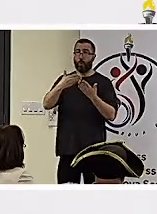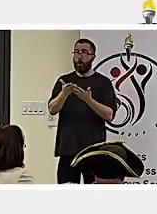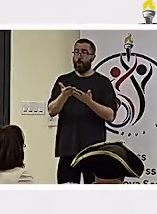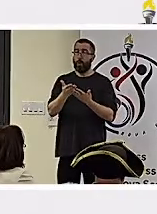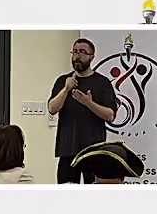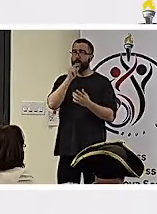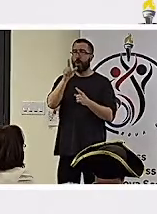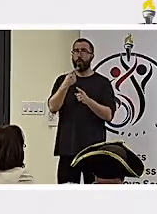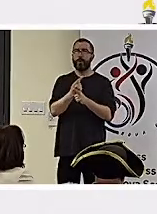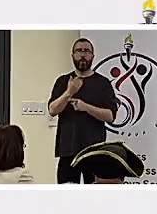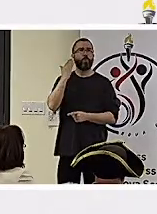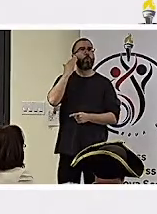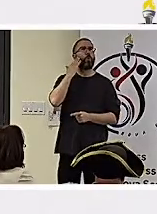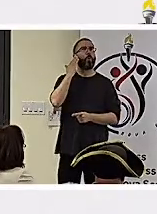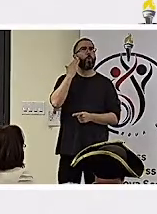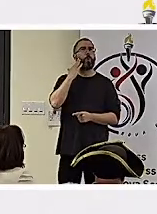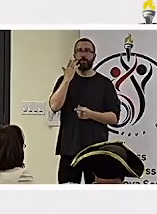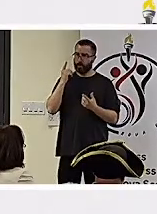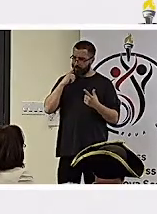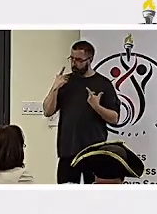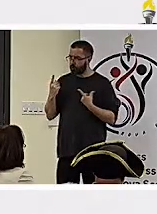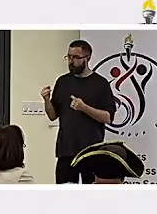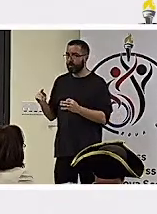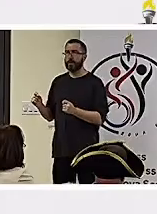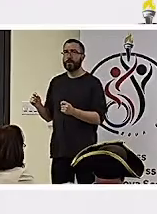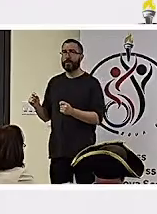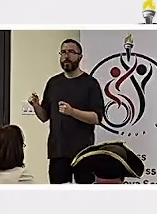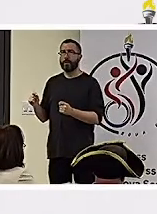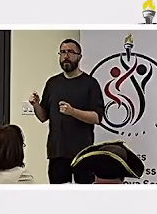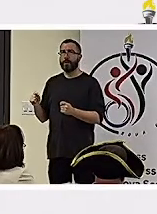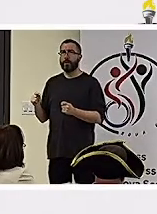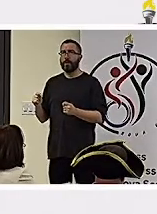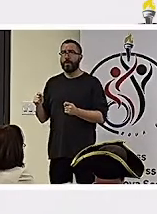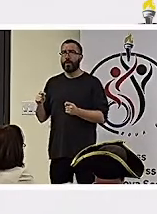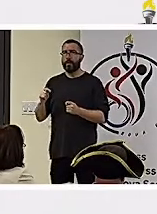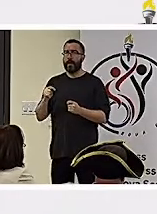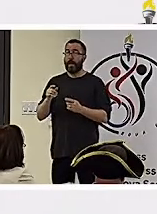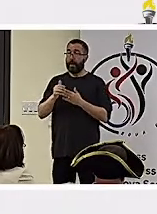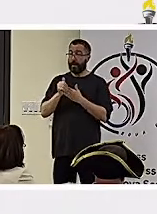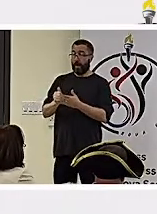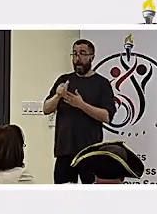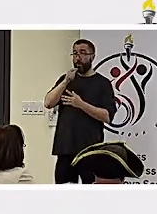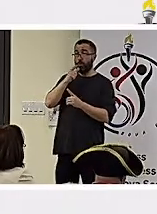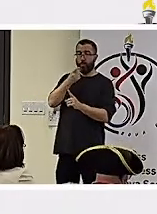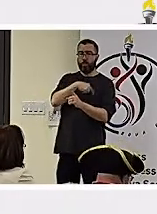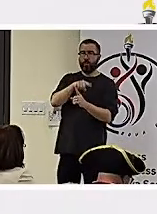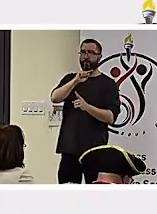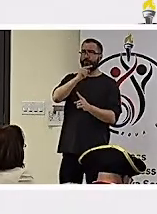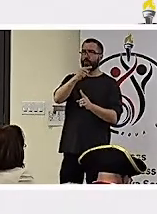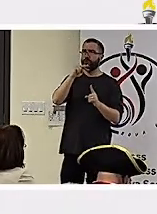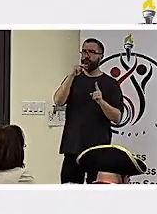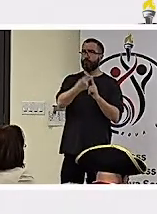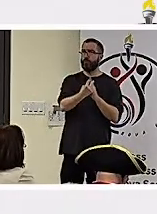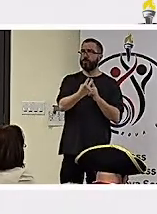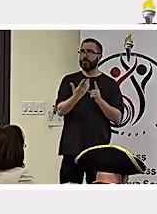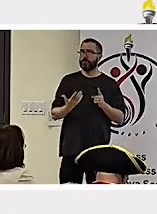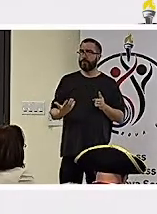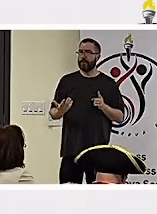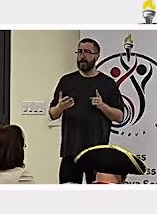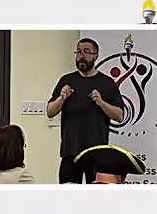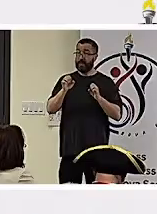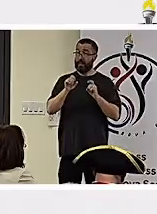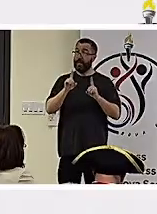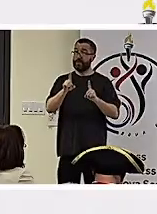awareness towards action that is guided by those most impacted. In education, this